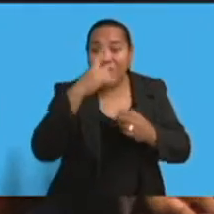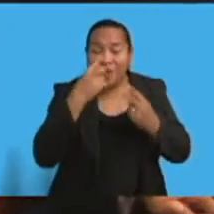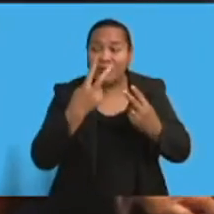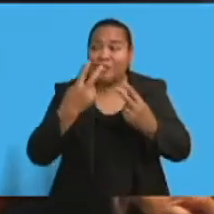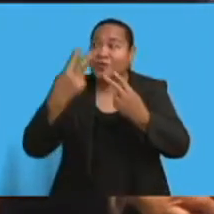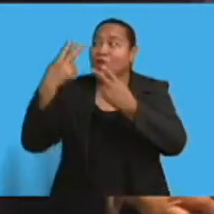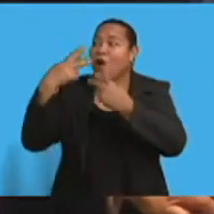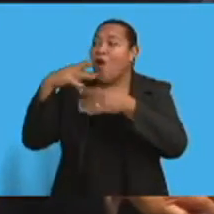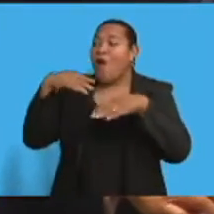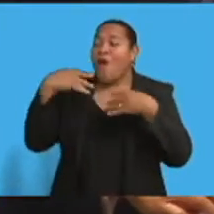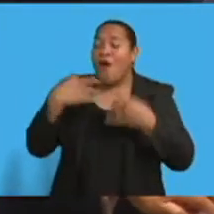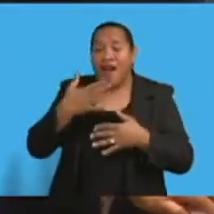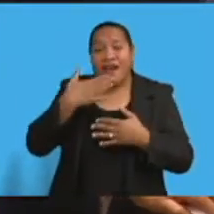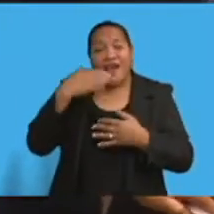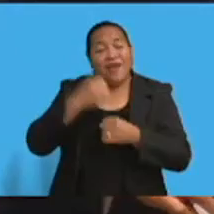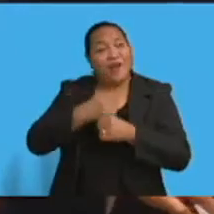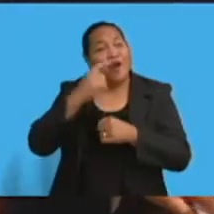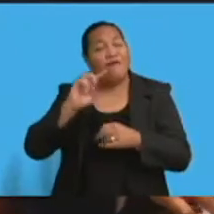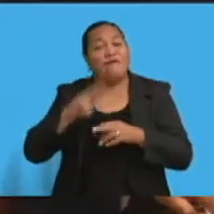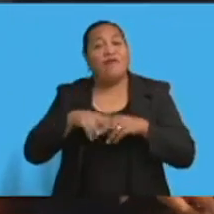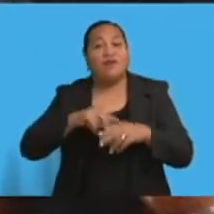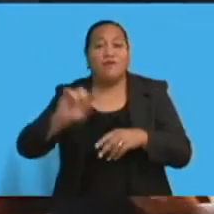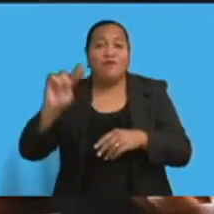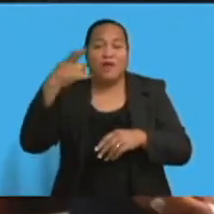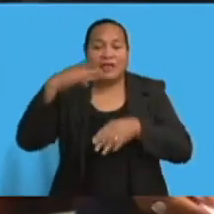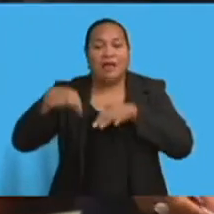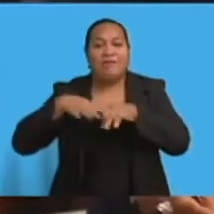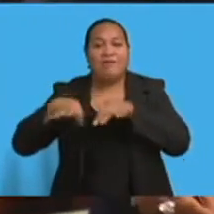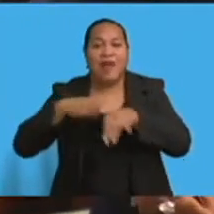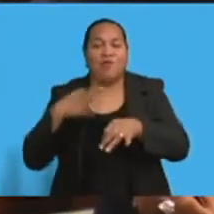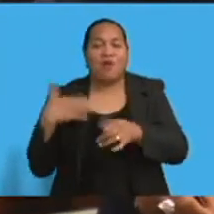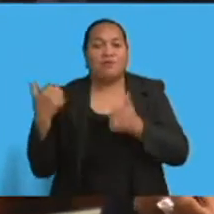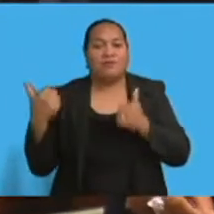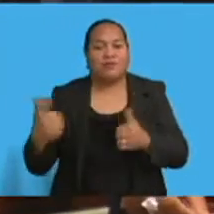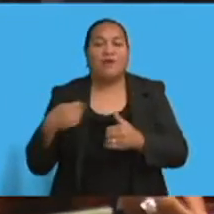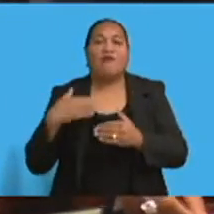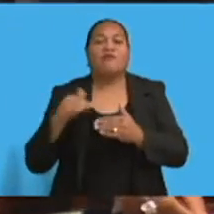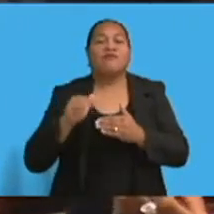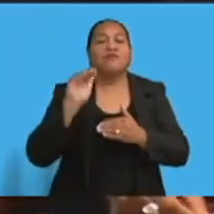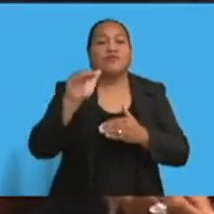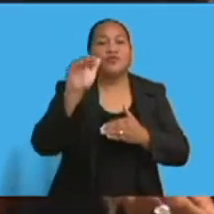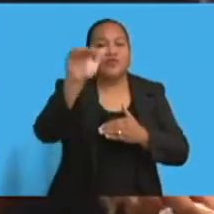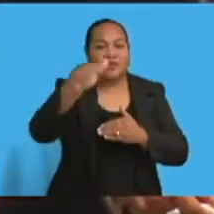say, thank God, the FijiFirst Government planned so well for our future. Last year, Madam